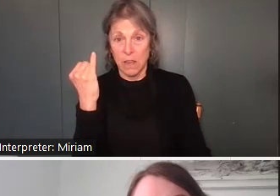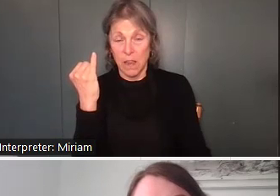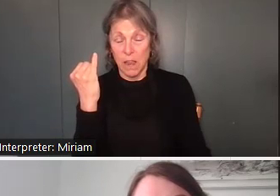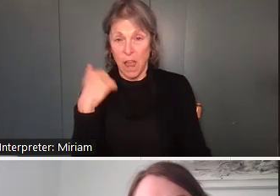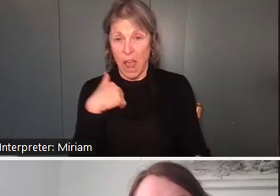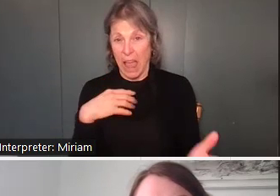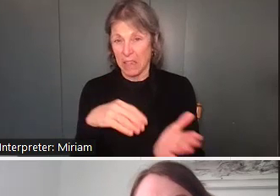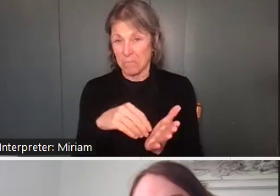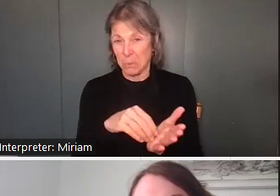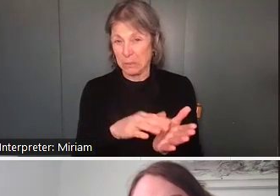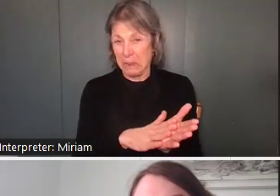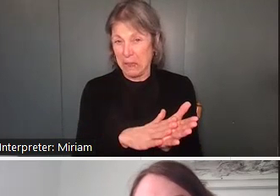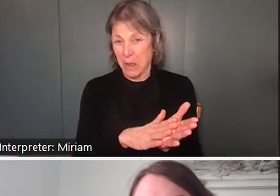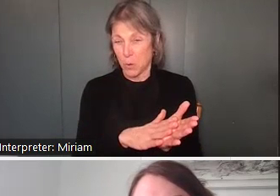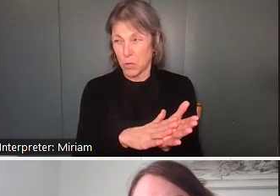preference?